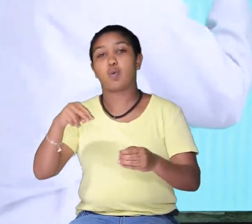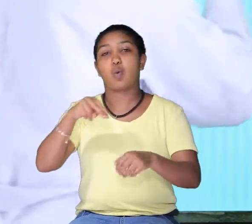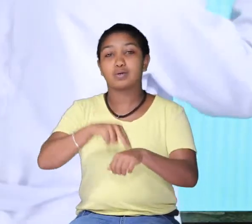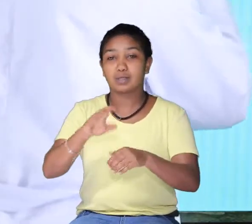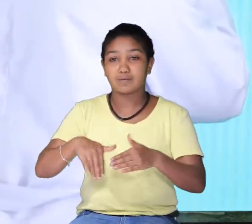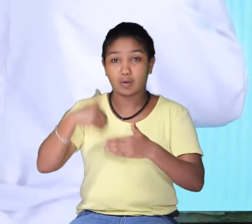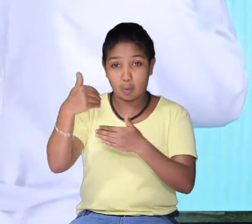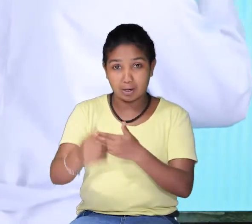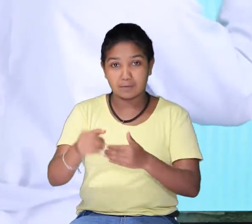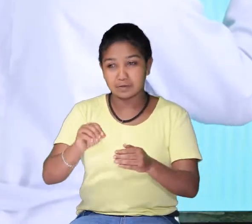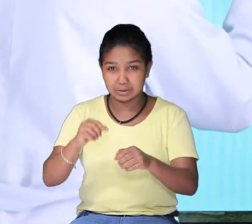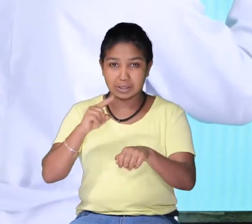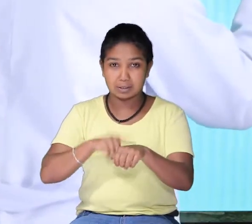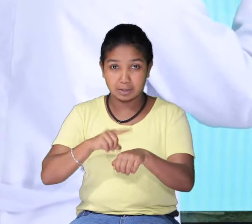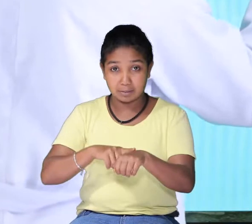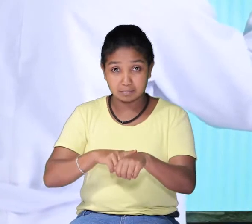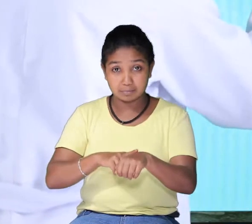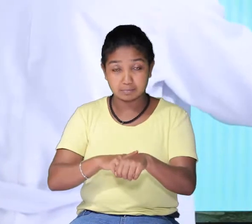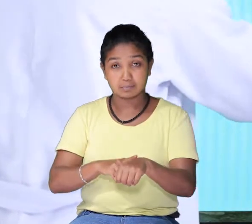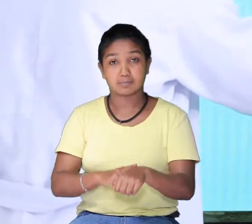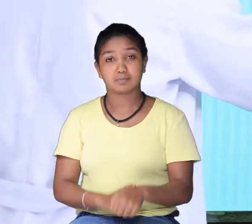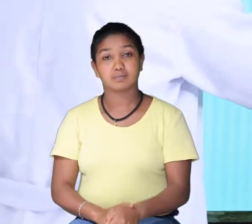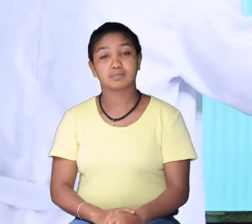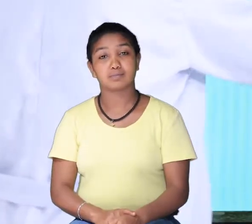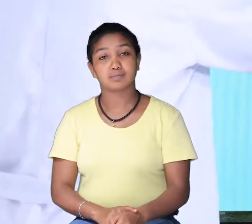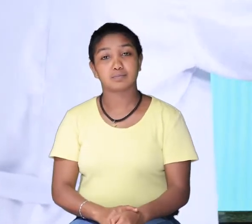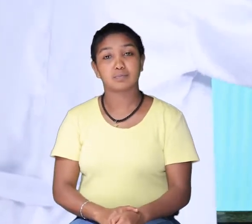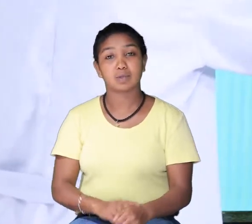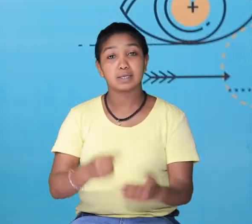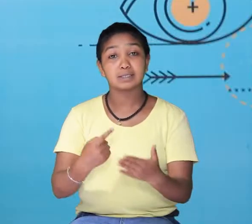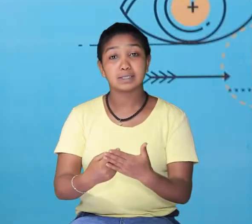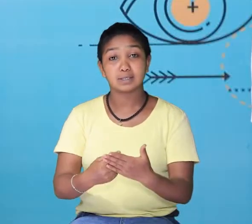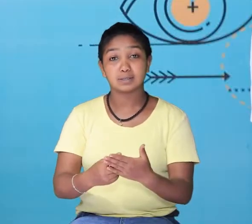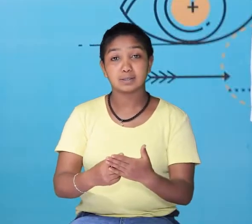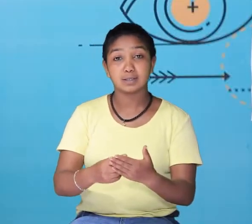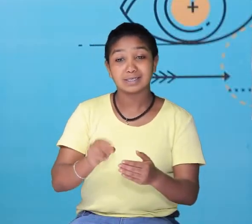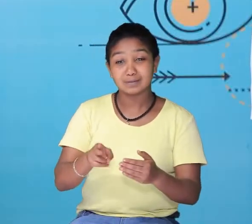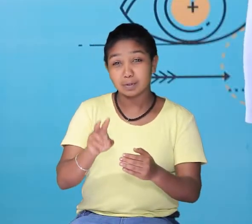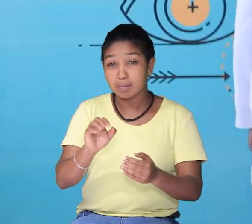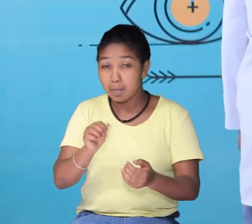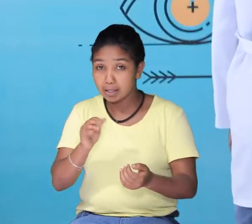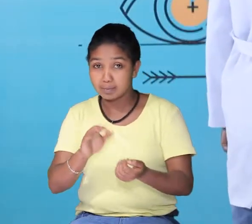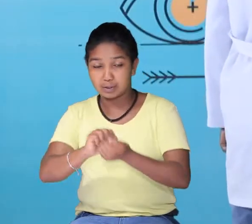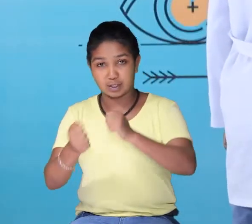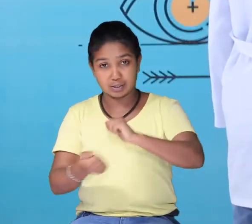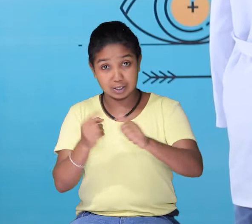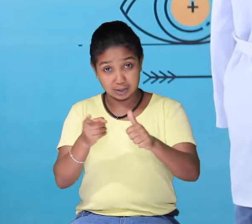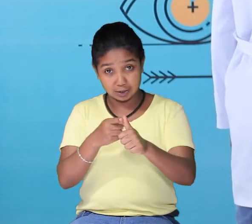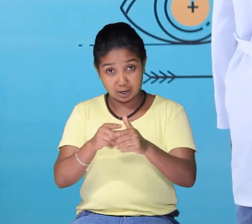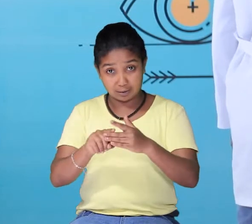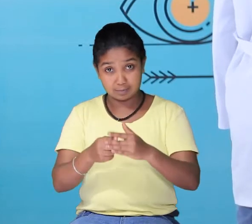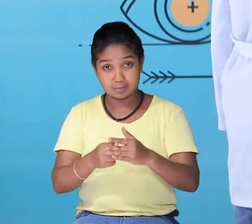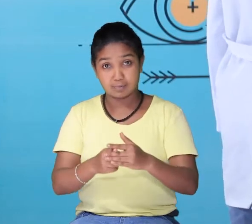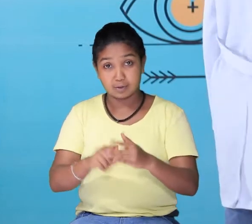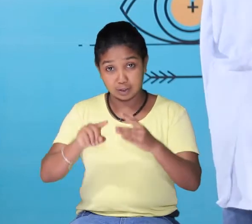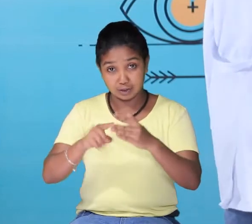after a while, after a certain time t, let's call it to be delta t, this momentum, this speed might be changed. The initial speed, let it